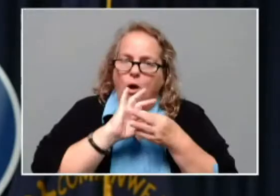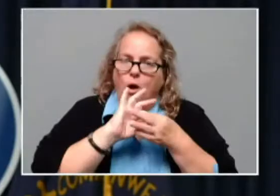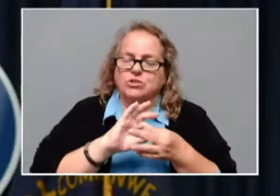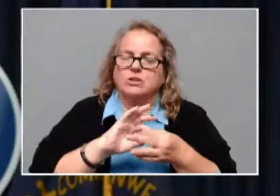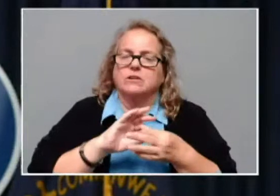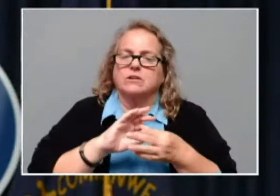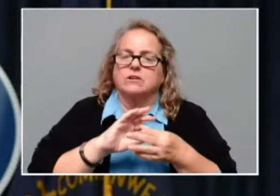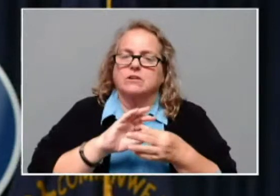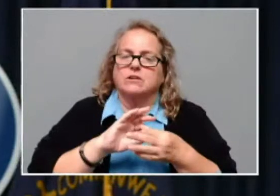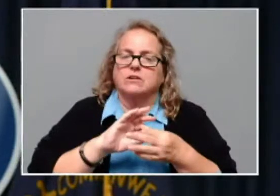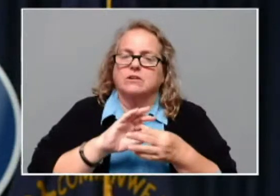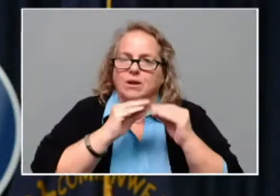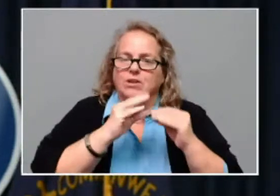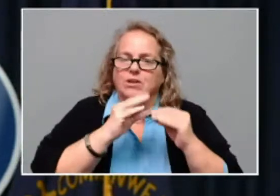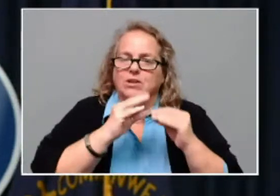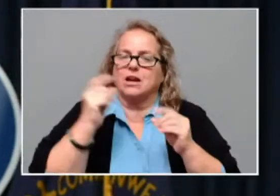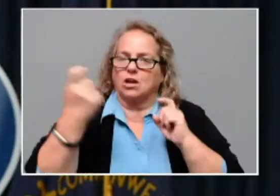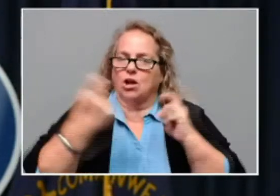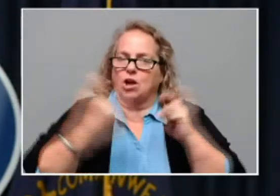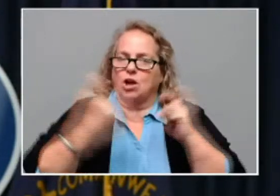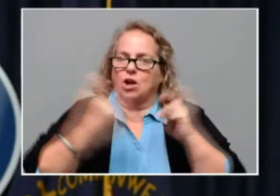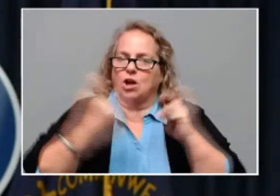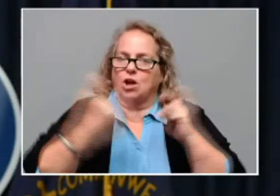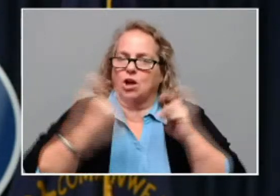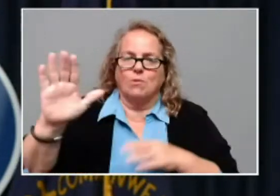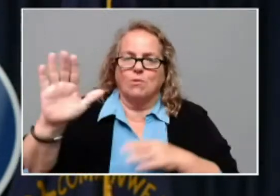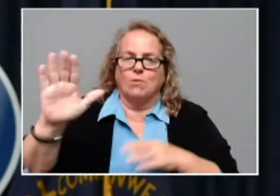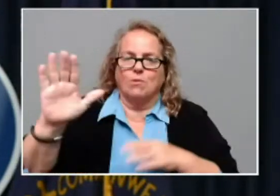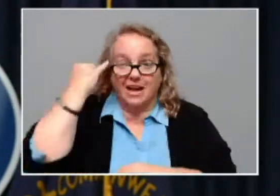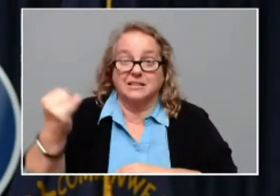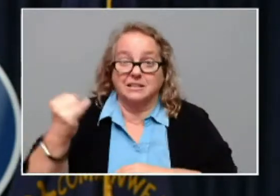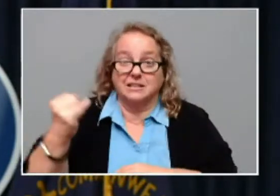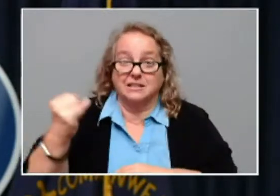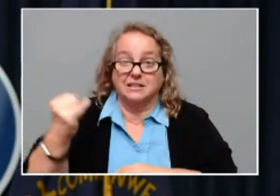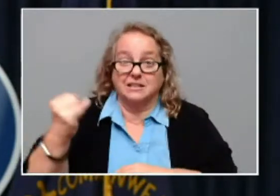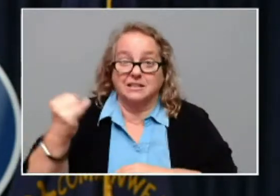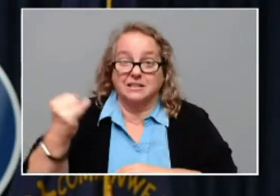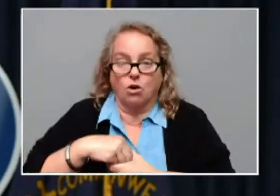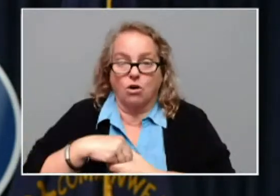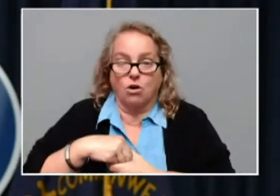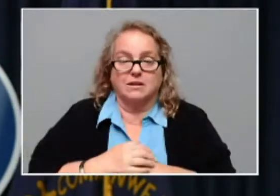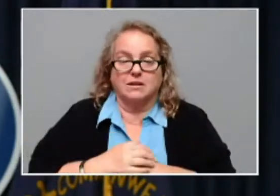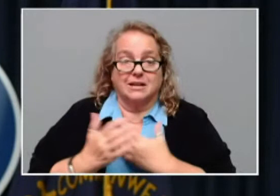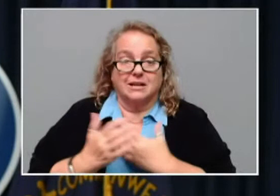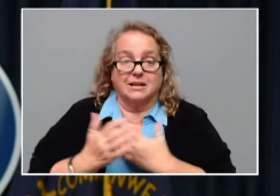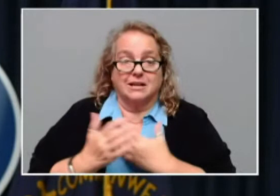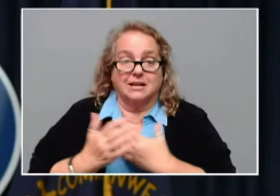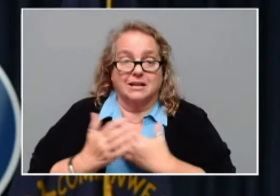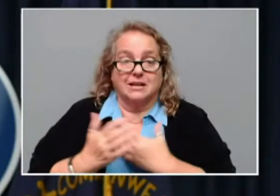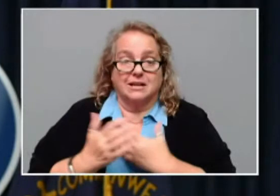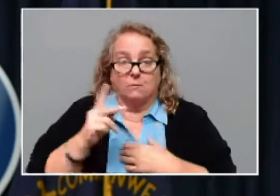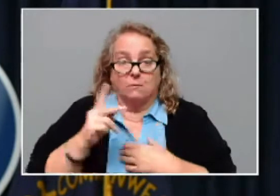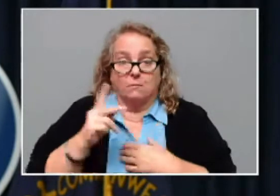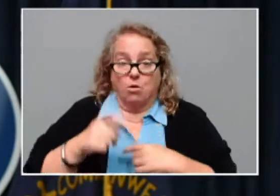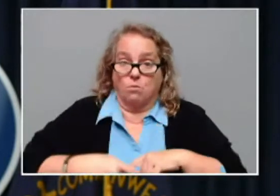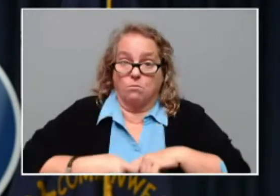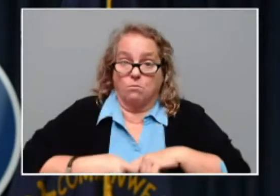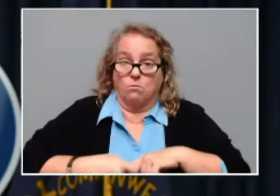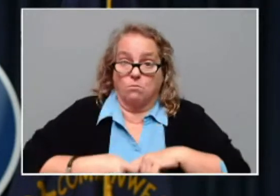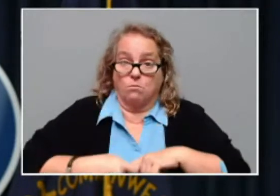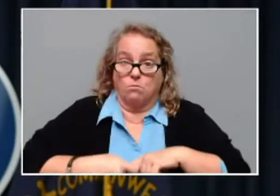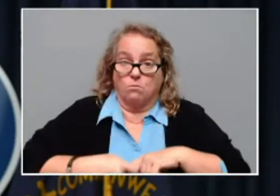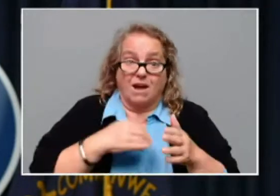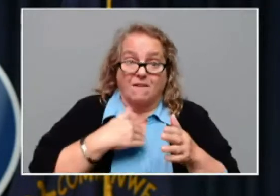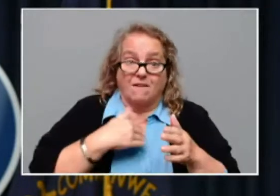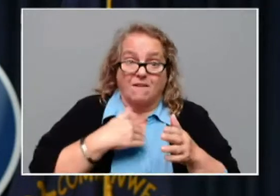from those involved. So even if people are pause in the beginning or have questions, or even if they're skeptical, let's